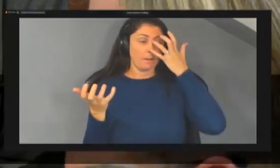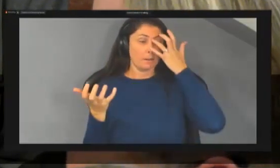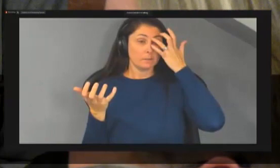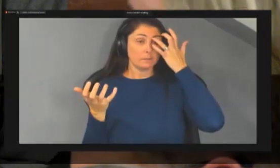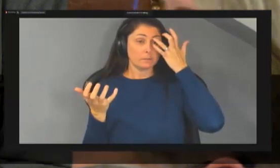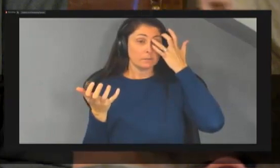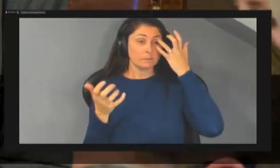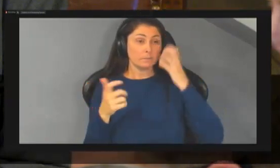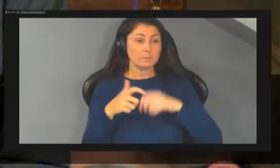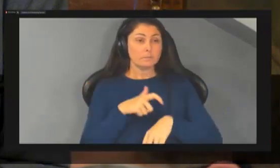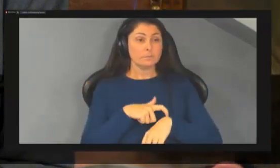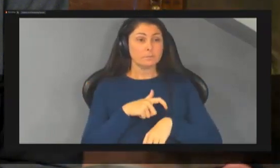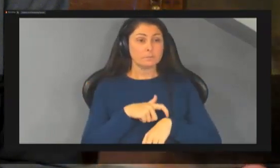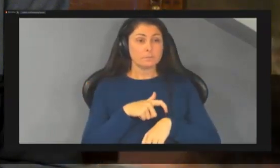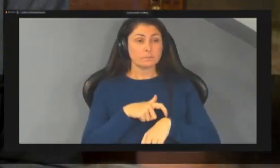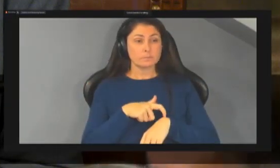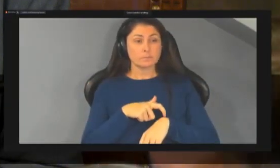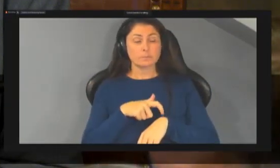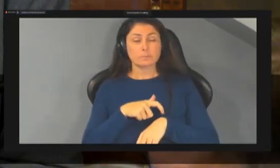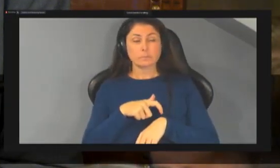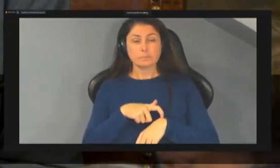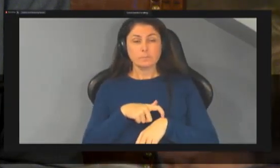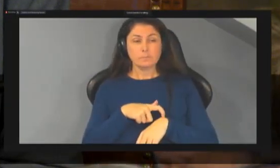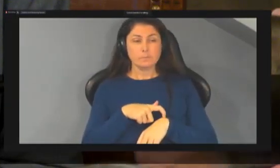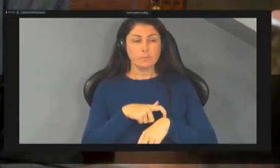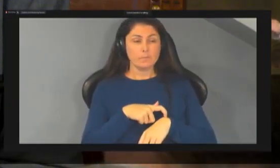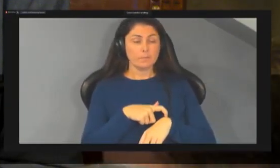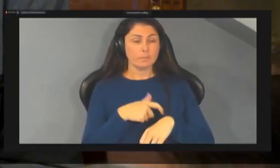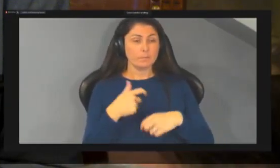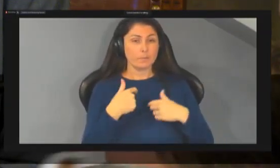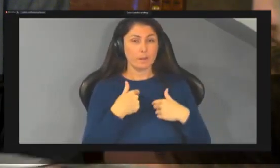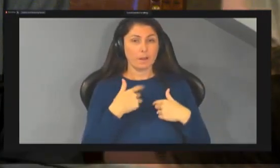time to, I think,